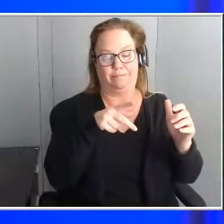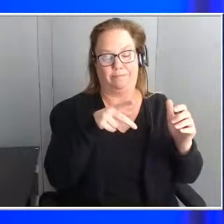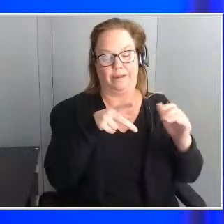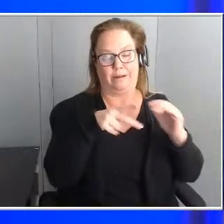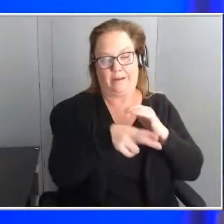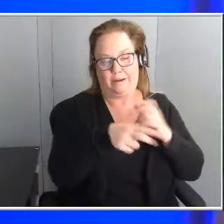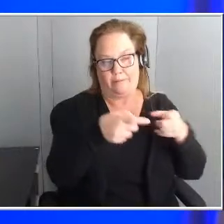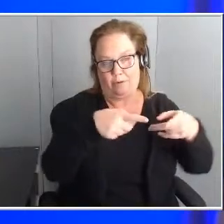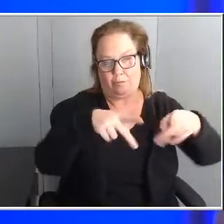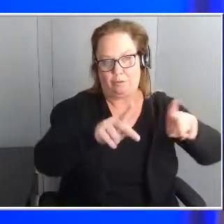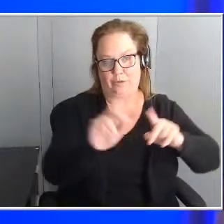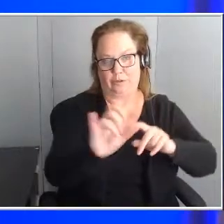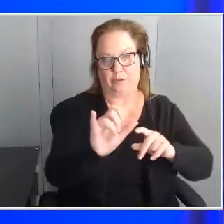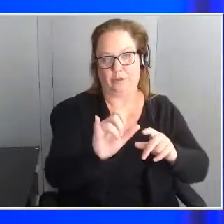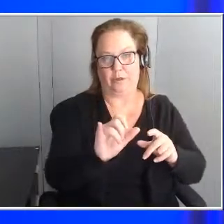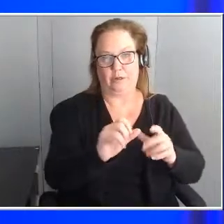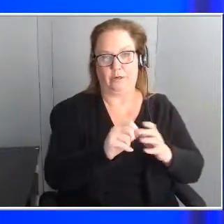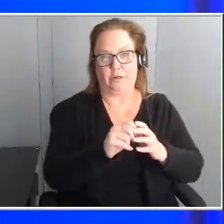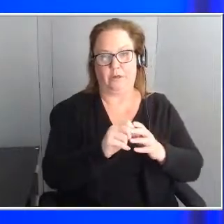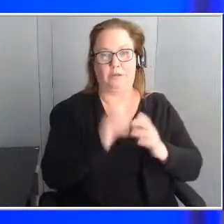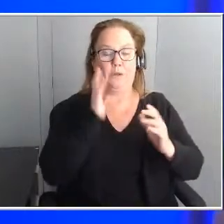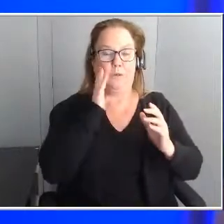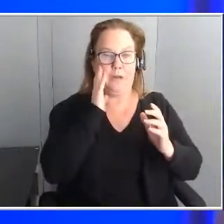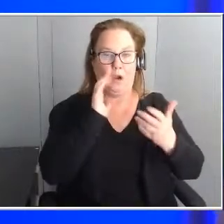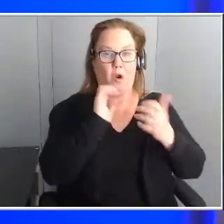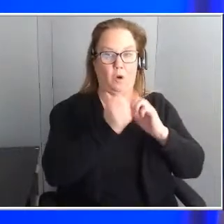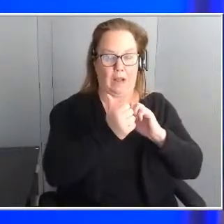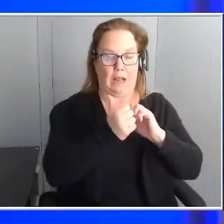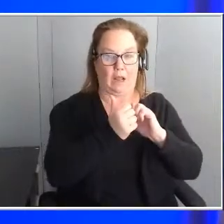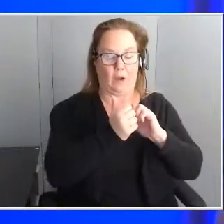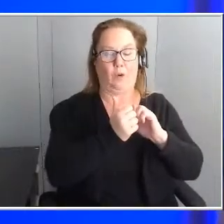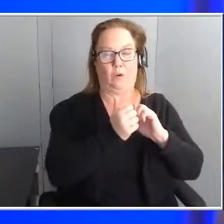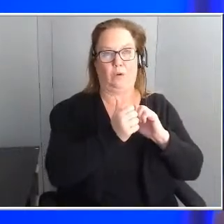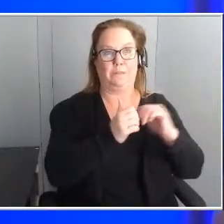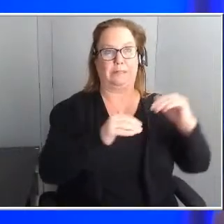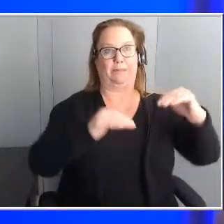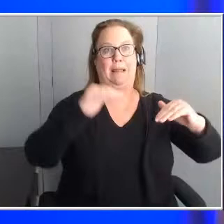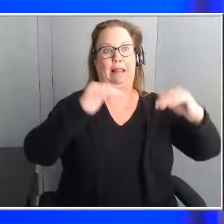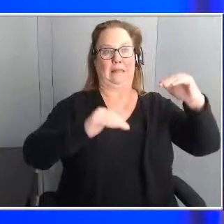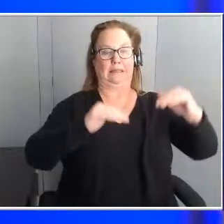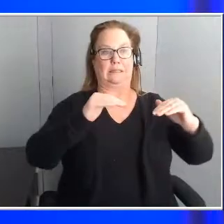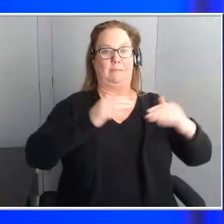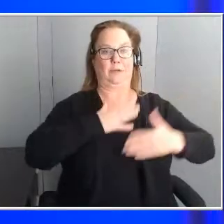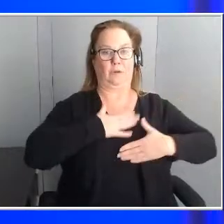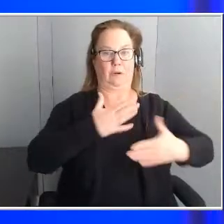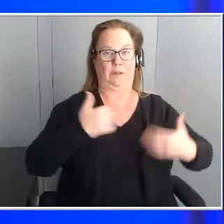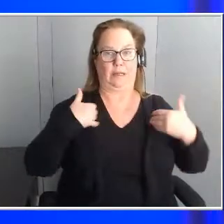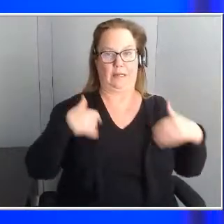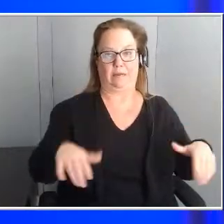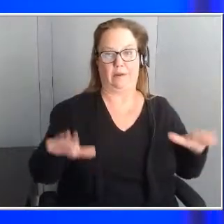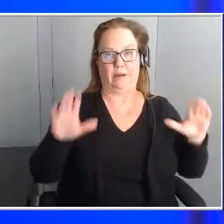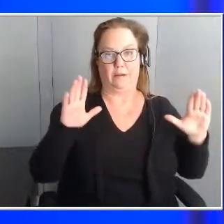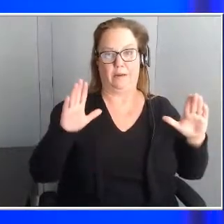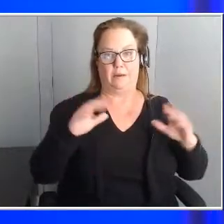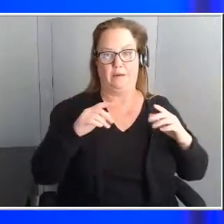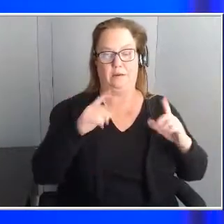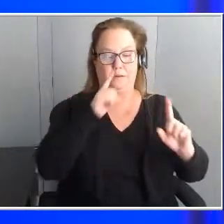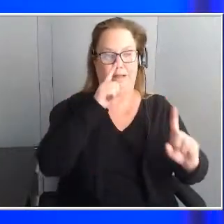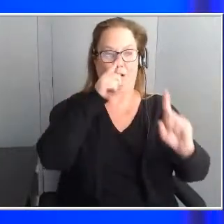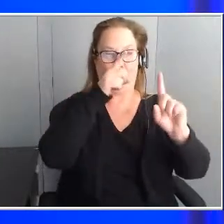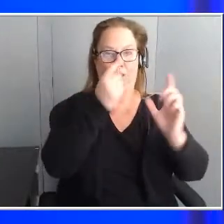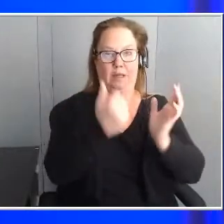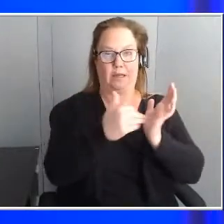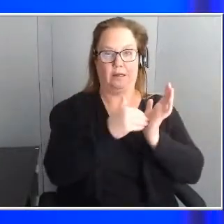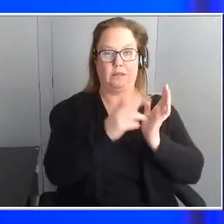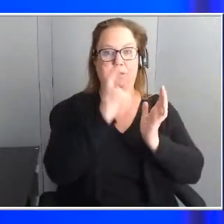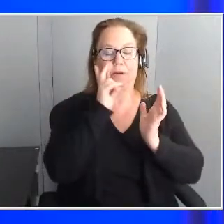So we have it within us to knock these things down. It's just sort of a balance of how much are we willing to give up in order to achieve that goal. And so I think what we've